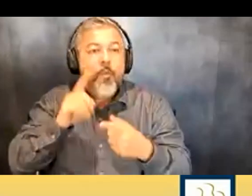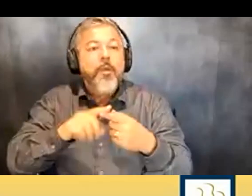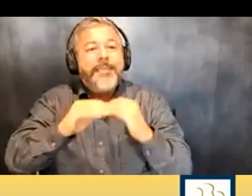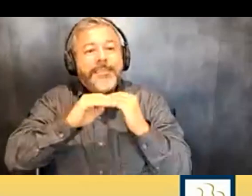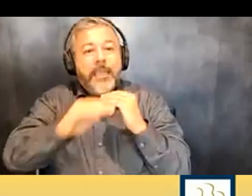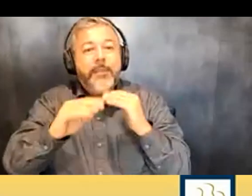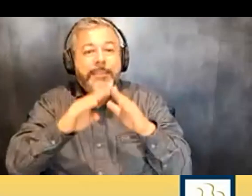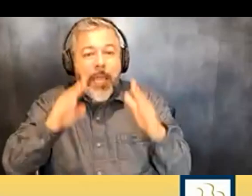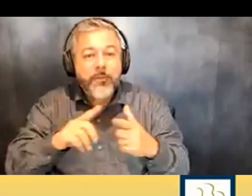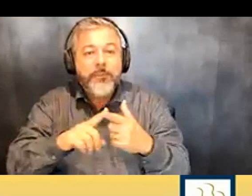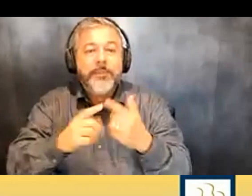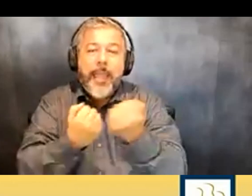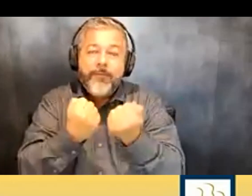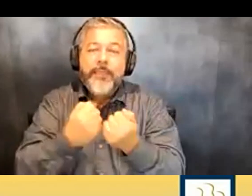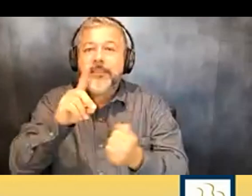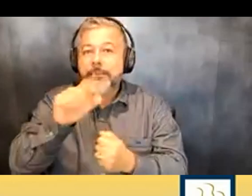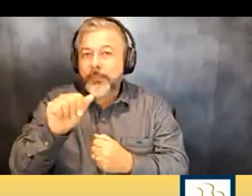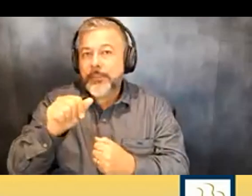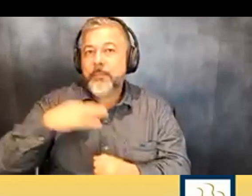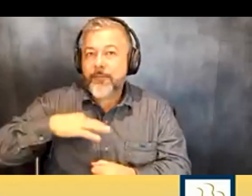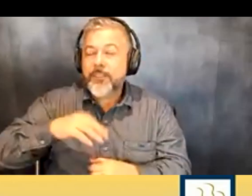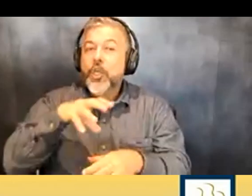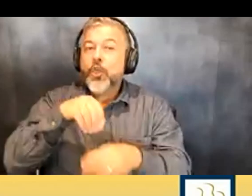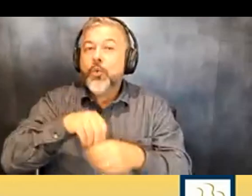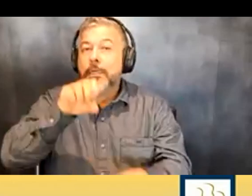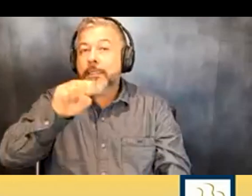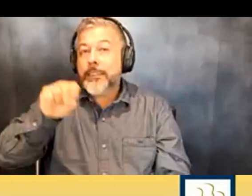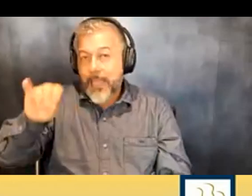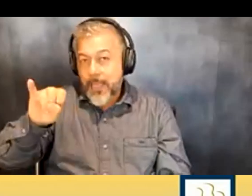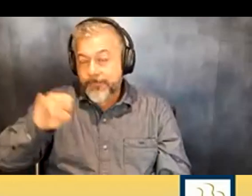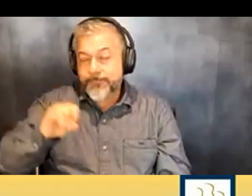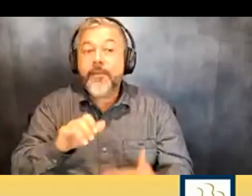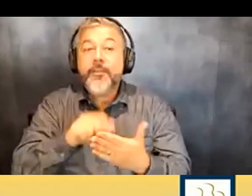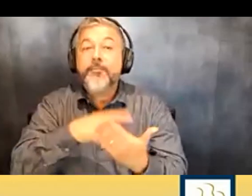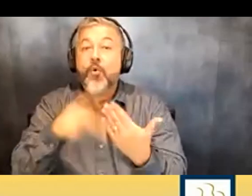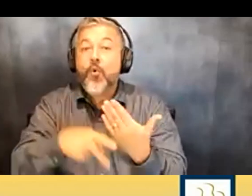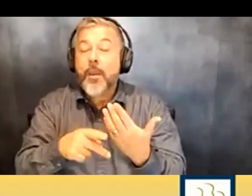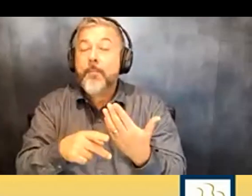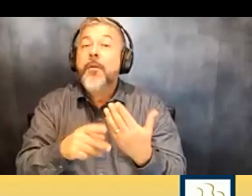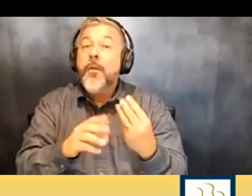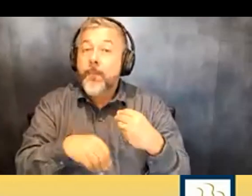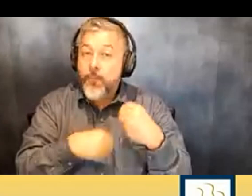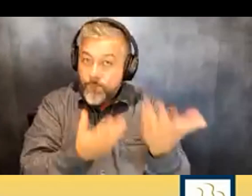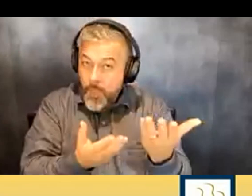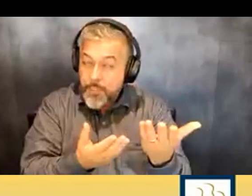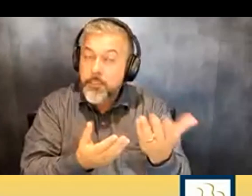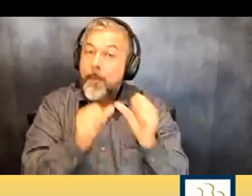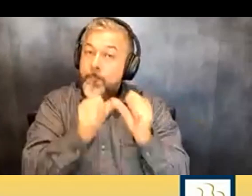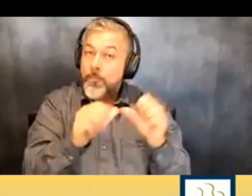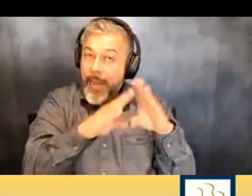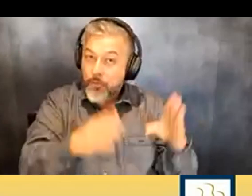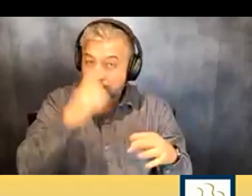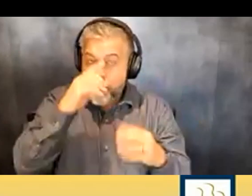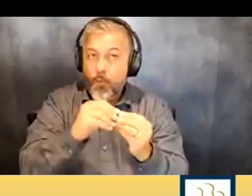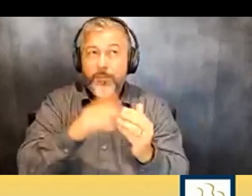disability benefits, including SSI. So this program not only has provided permanent housing for over